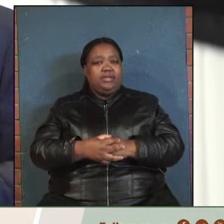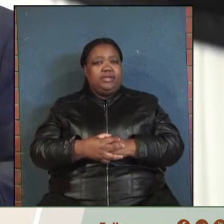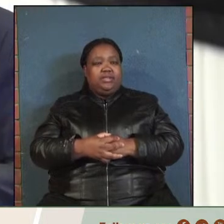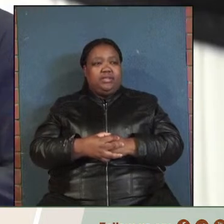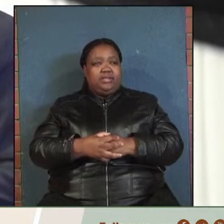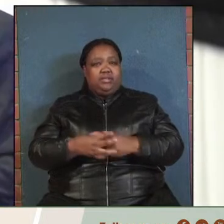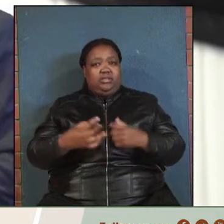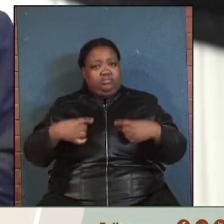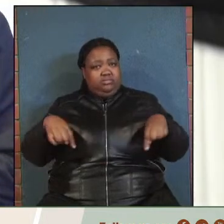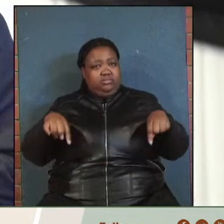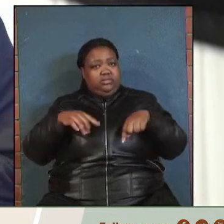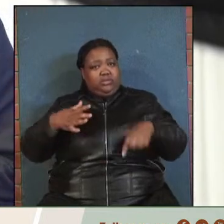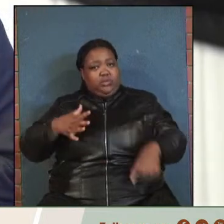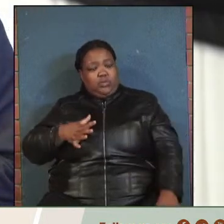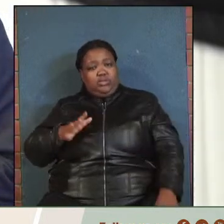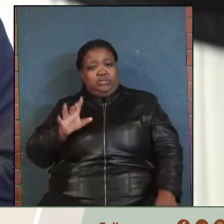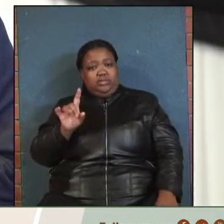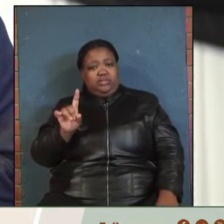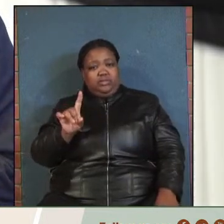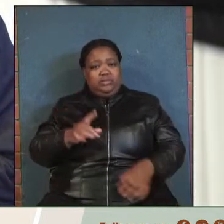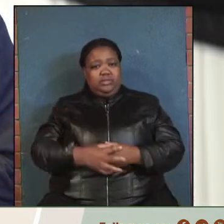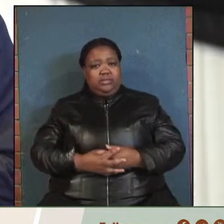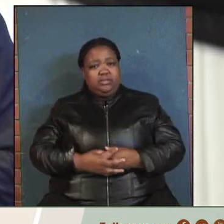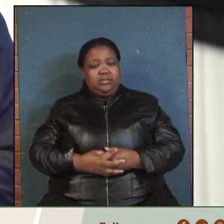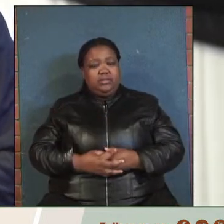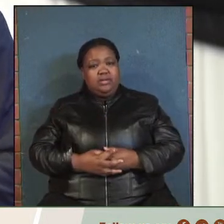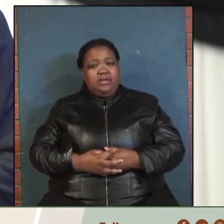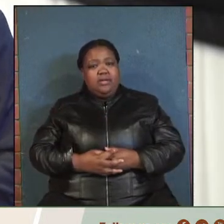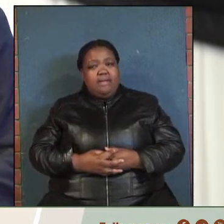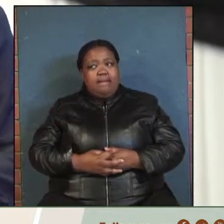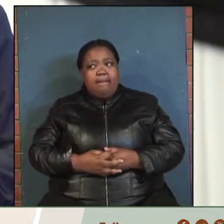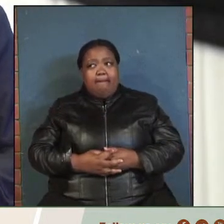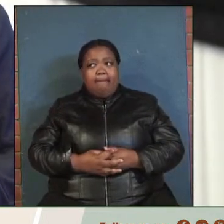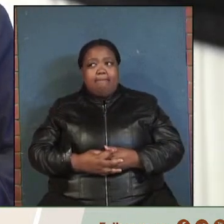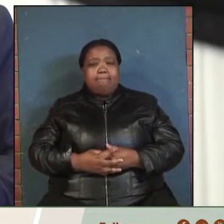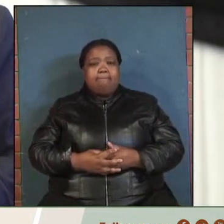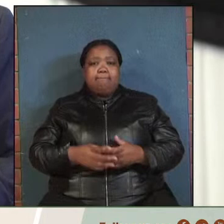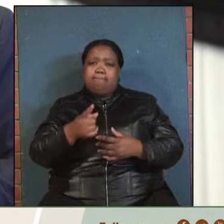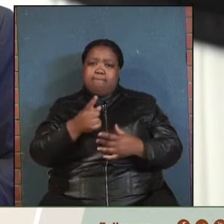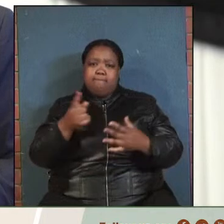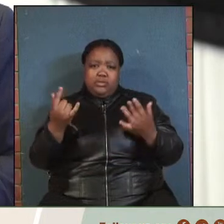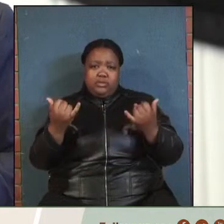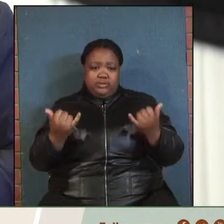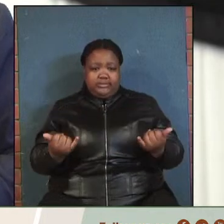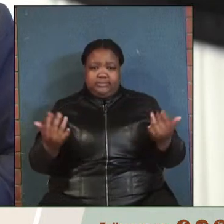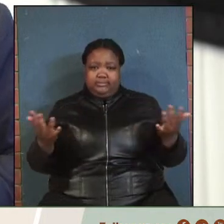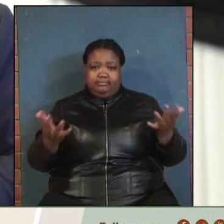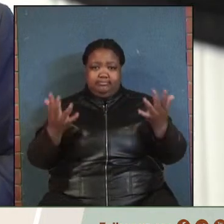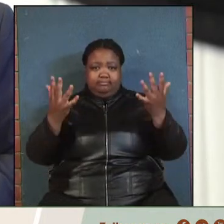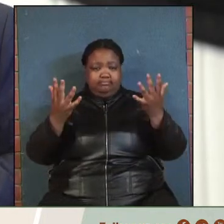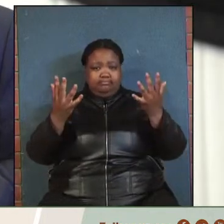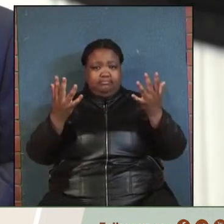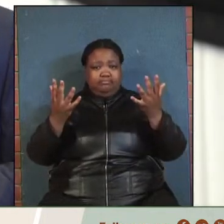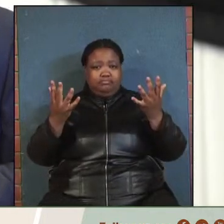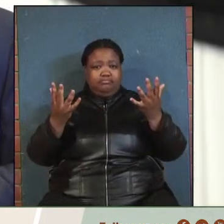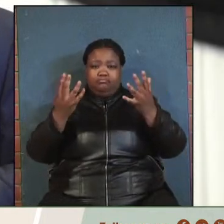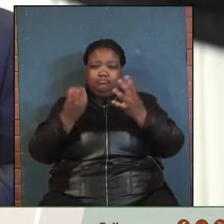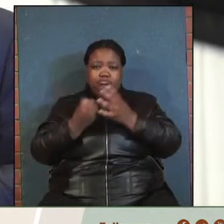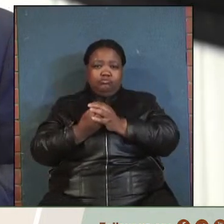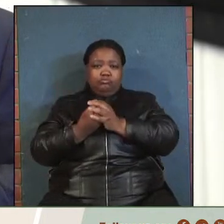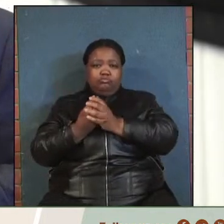And we wanted that you grow leaps and